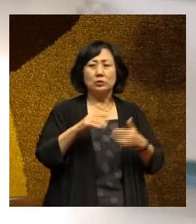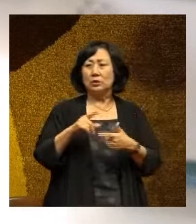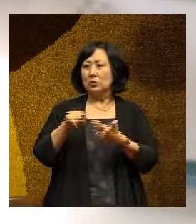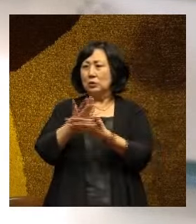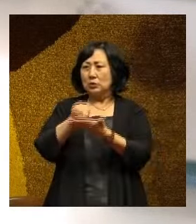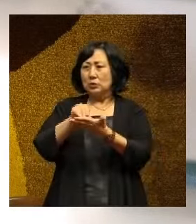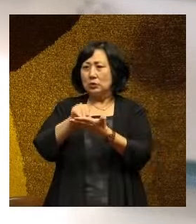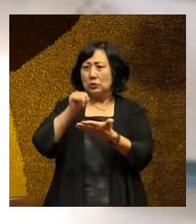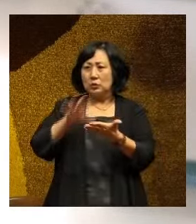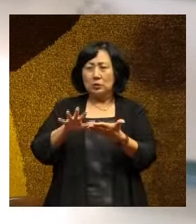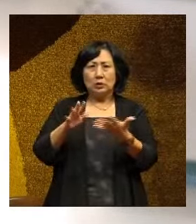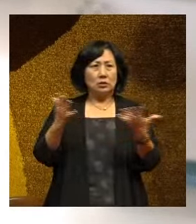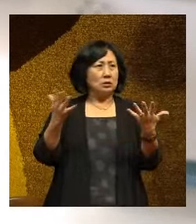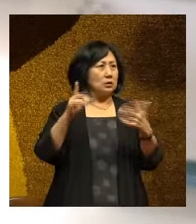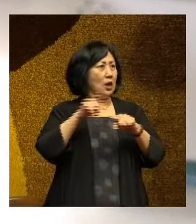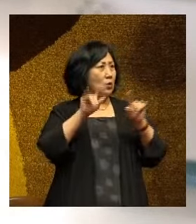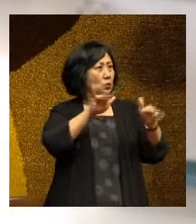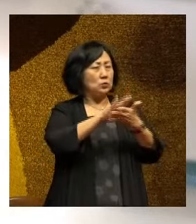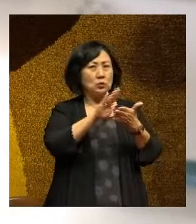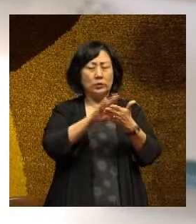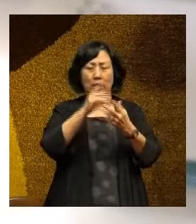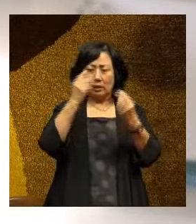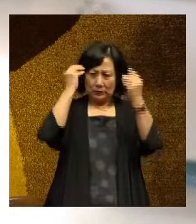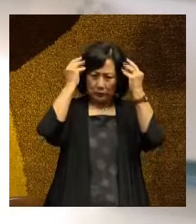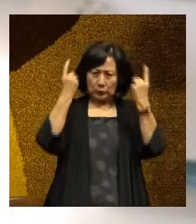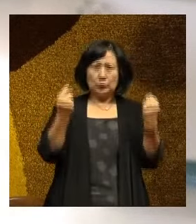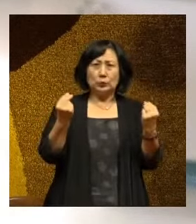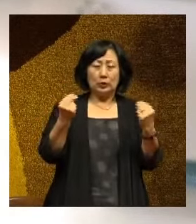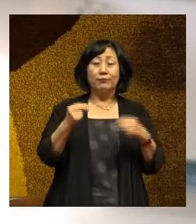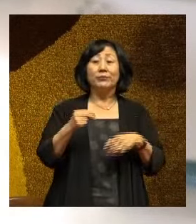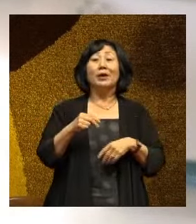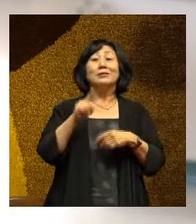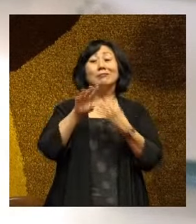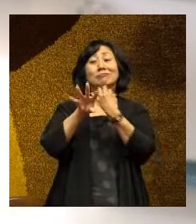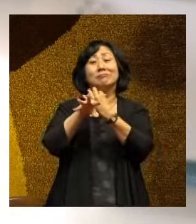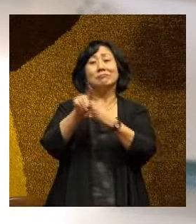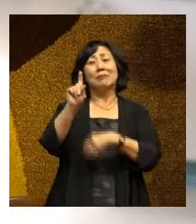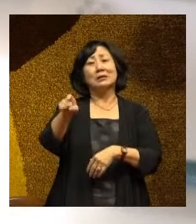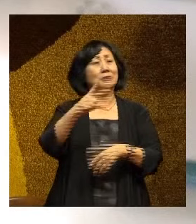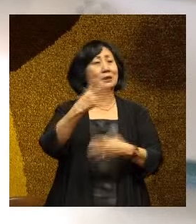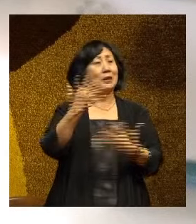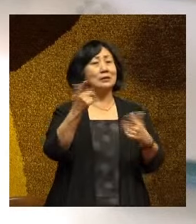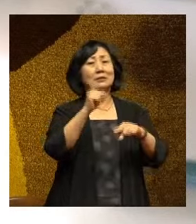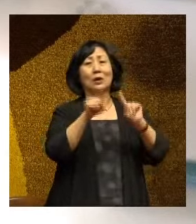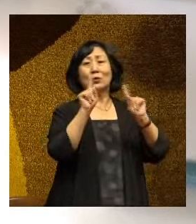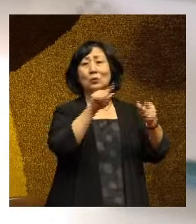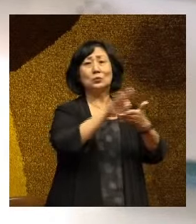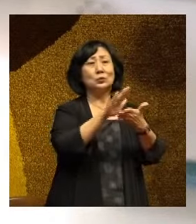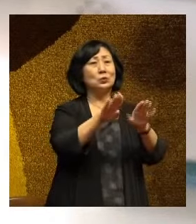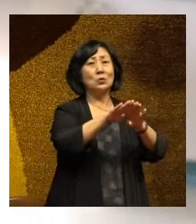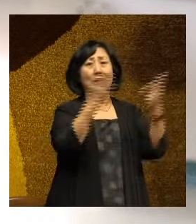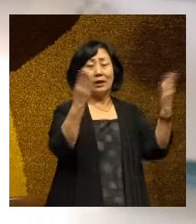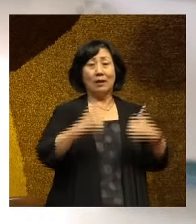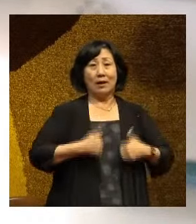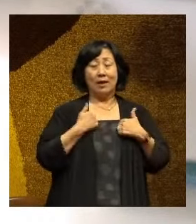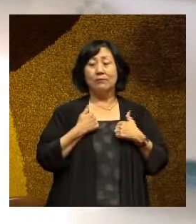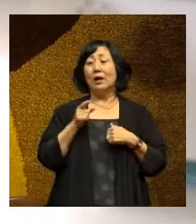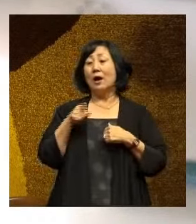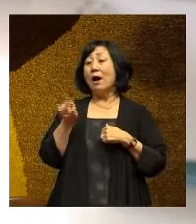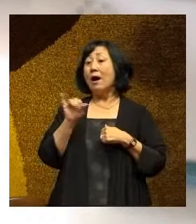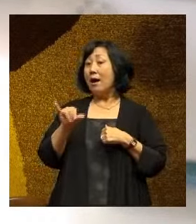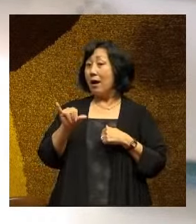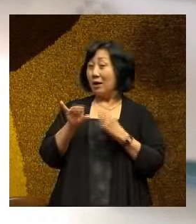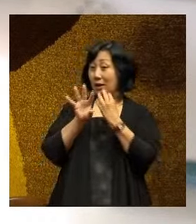overnight. Virtual classrooms became a necessity, but we also learned that they could supplement